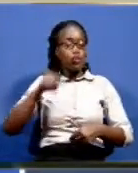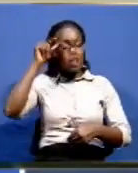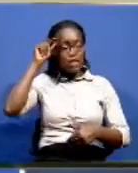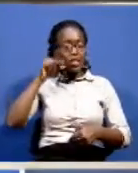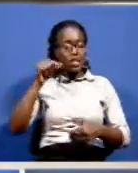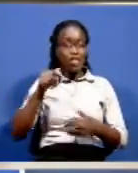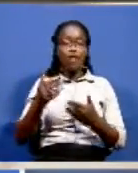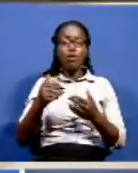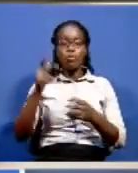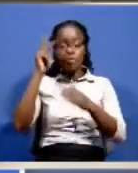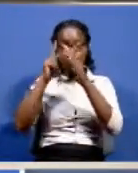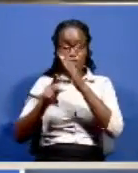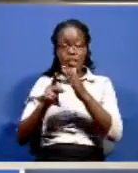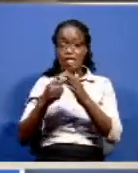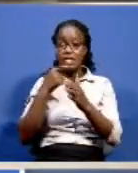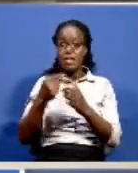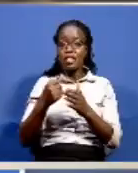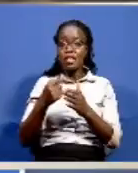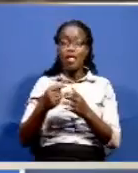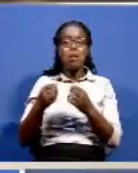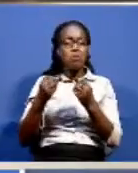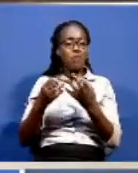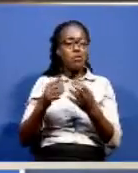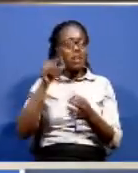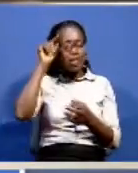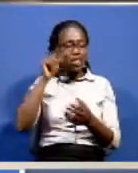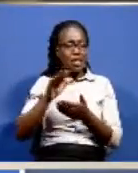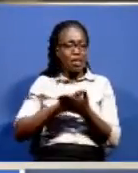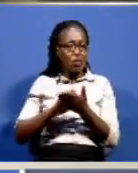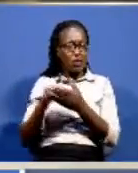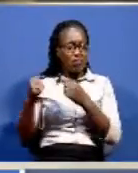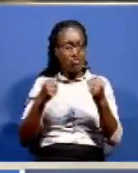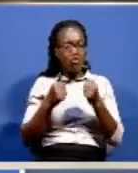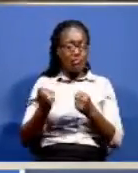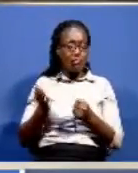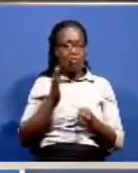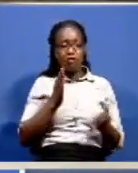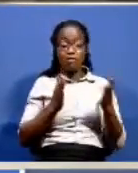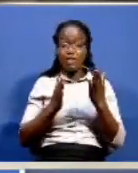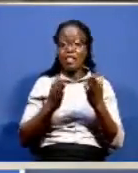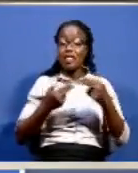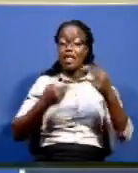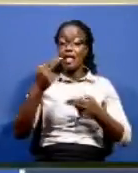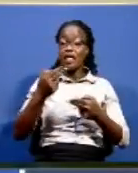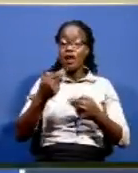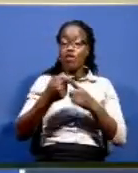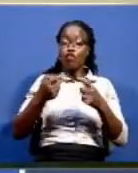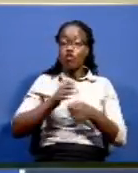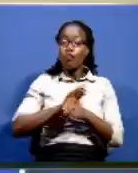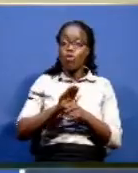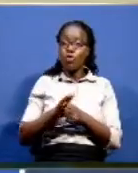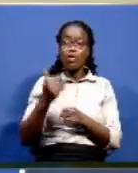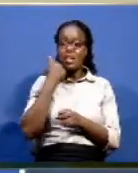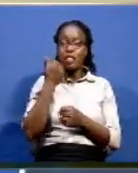Margaret Kobia pointed out that cases of gender-based violence are on the rise in the wake of the coronavirus outbreak. We have seen